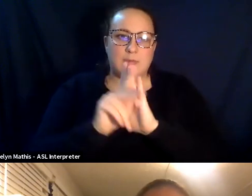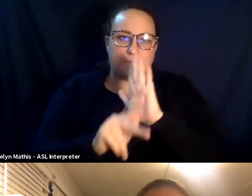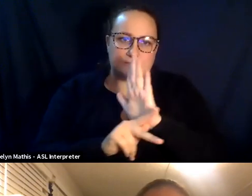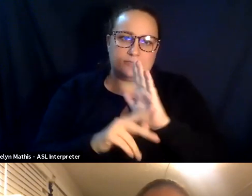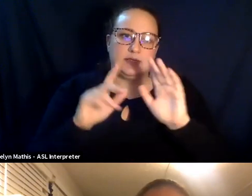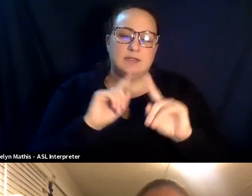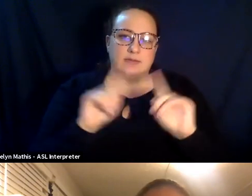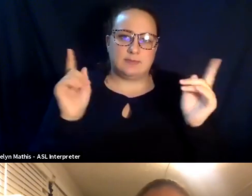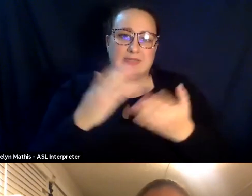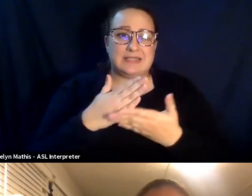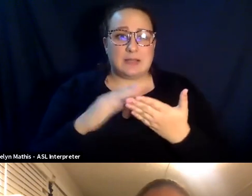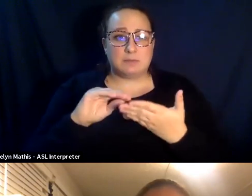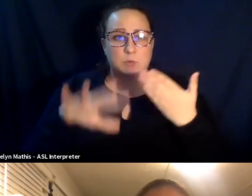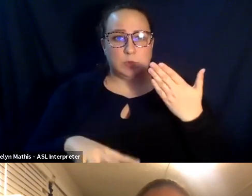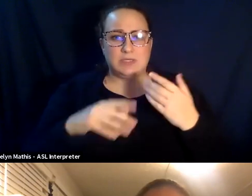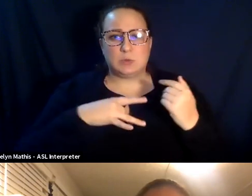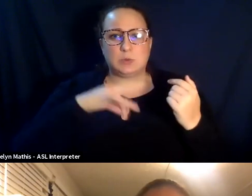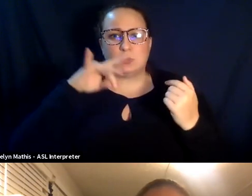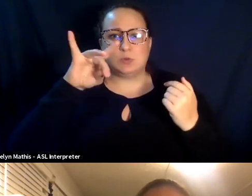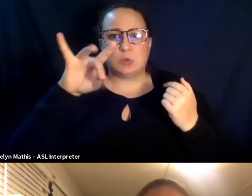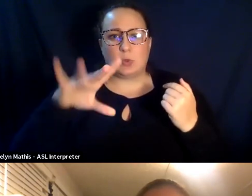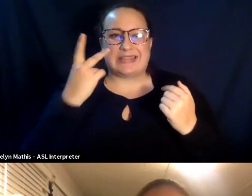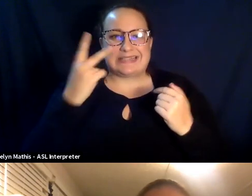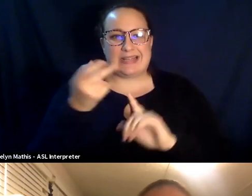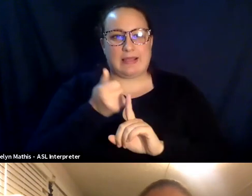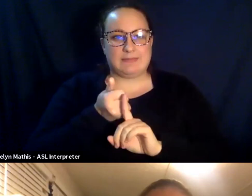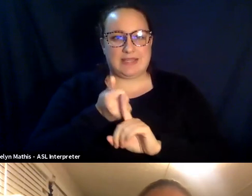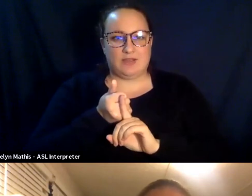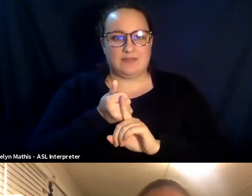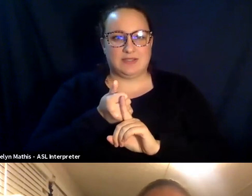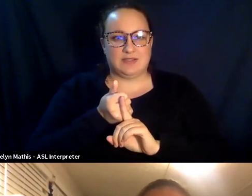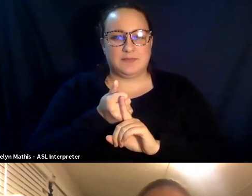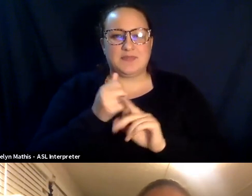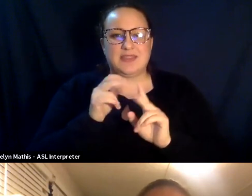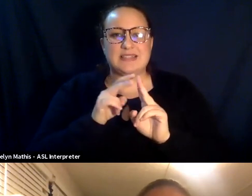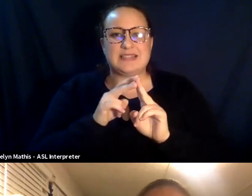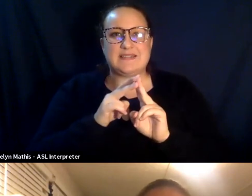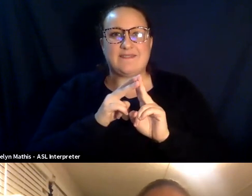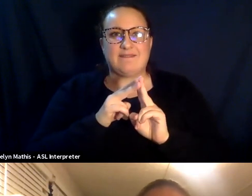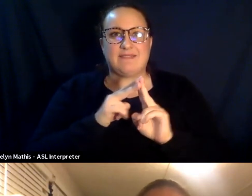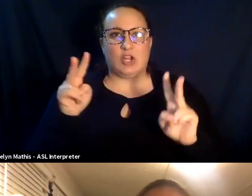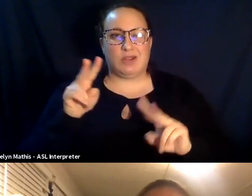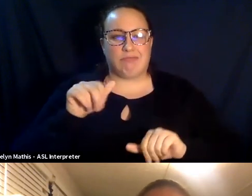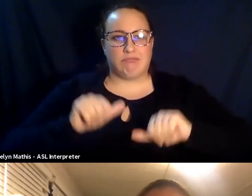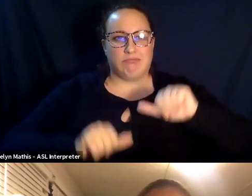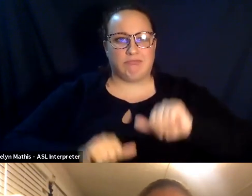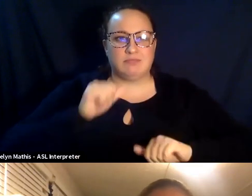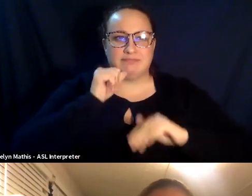Some students don't like seeing themselves. It's very dysregulating.